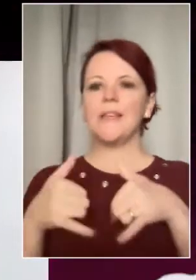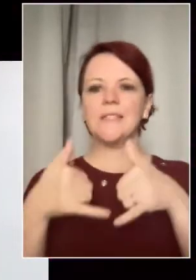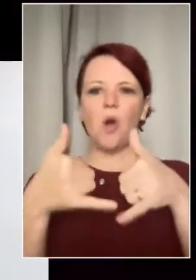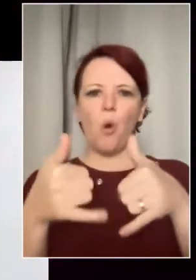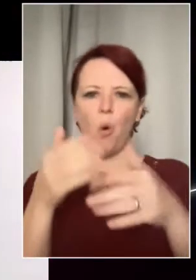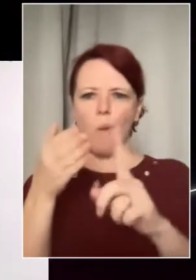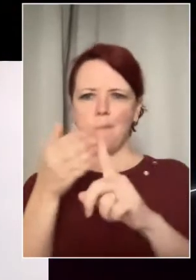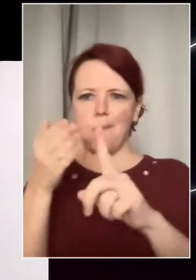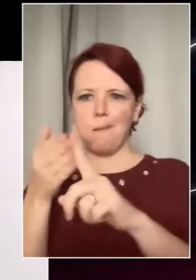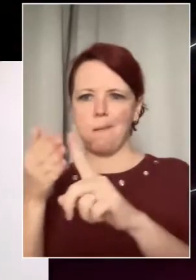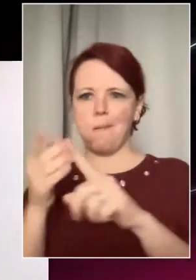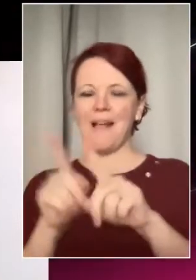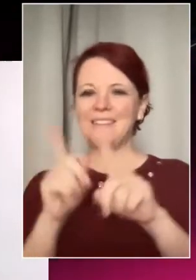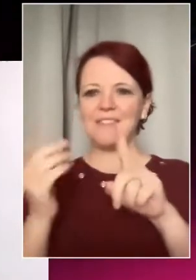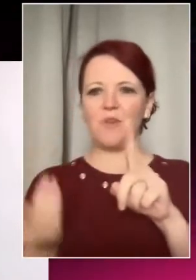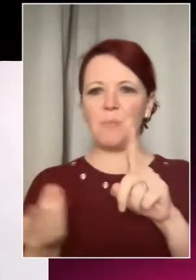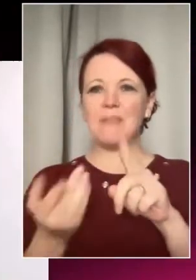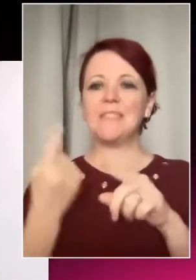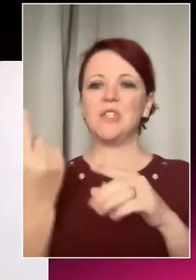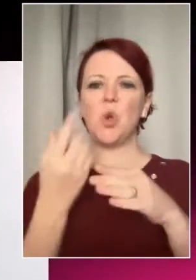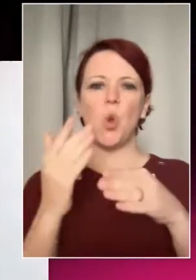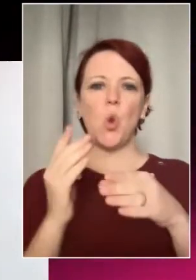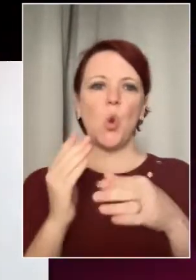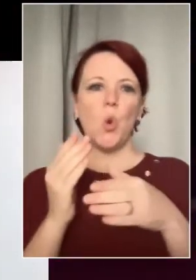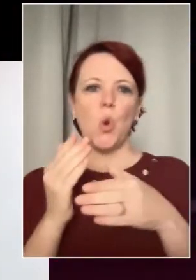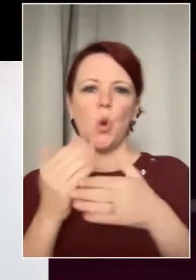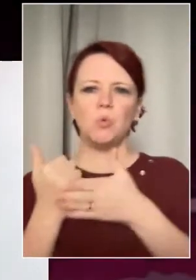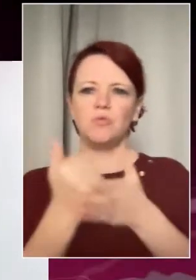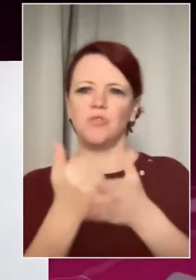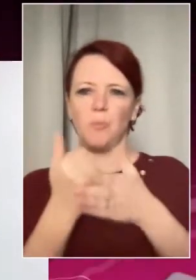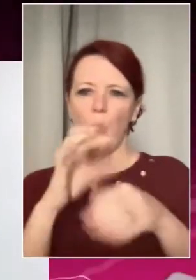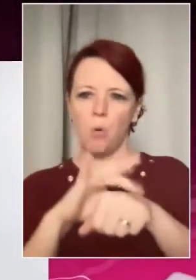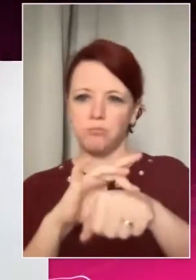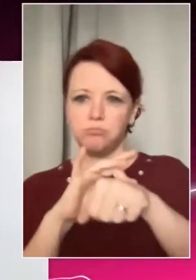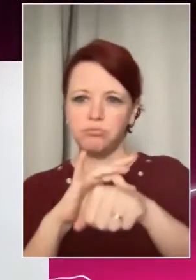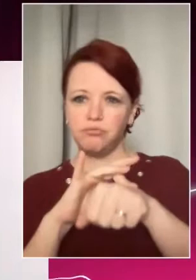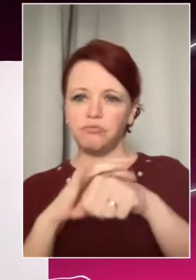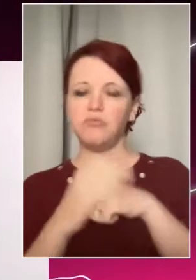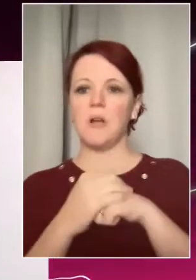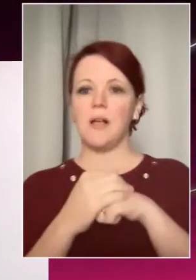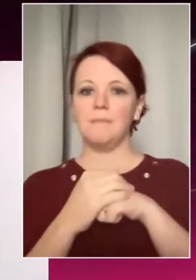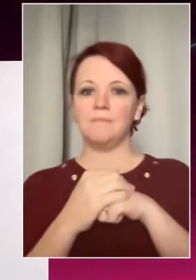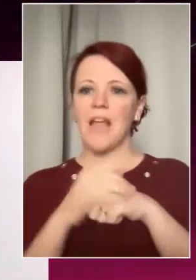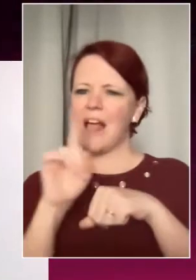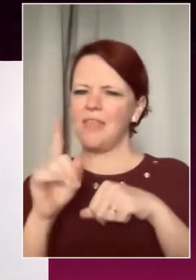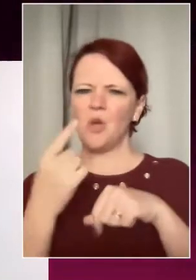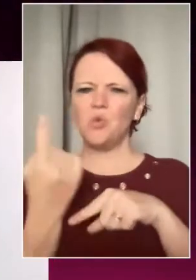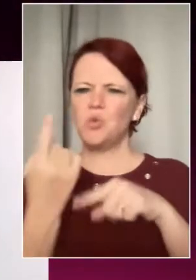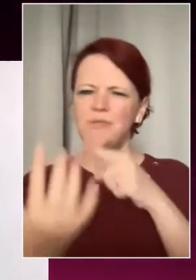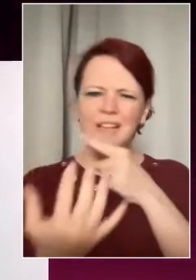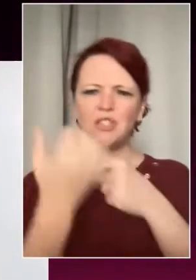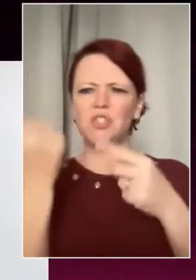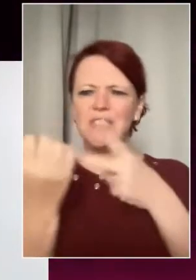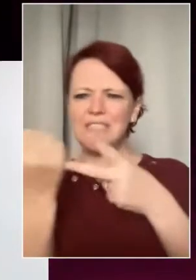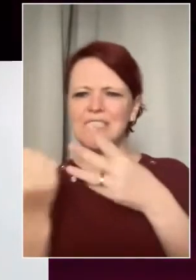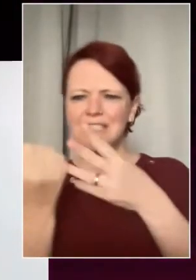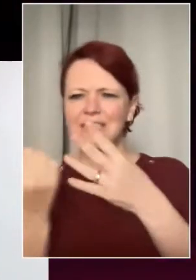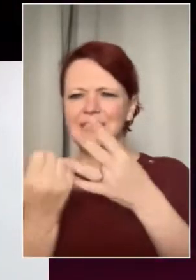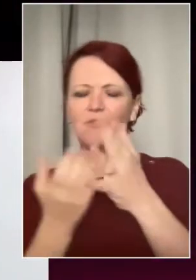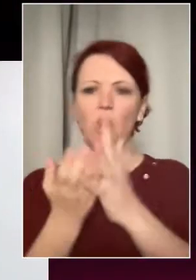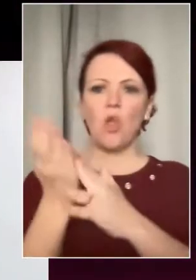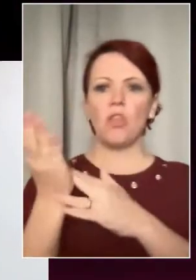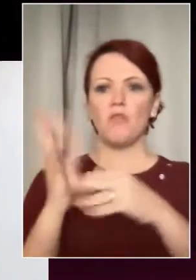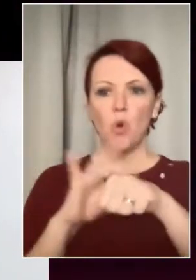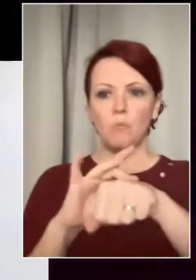employers who continue to invest in skills through apprenticeships and those who've achieved great success. And just as importantly,